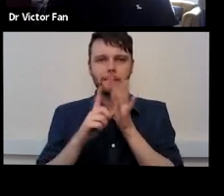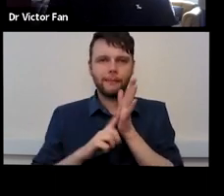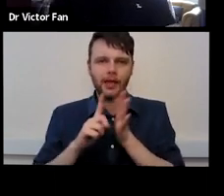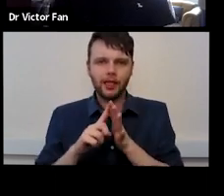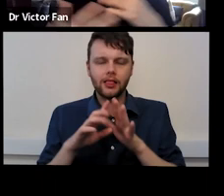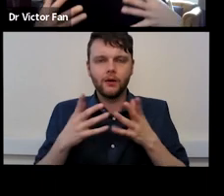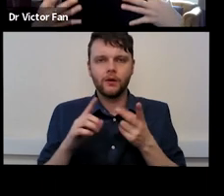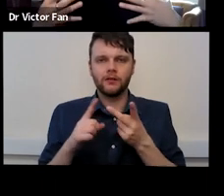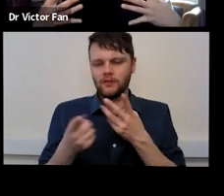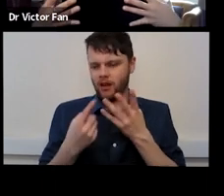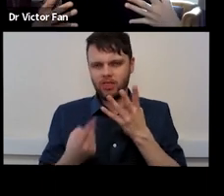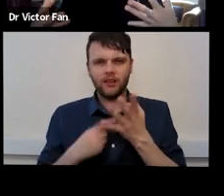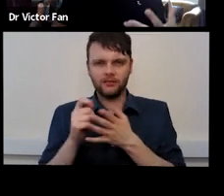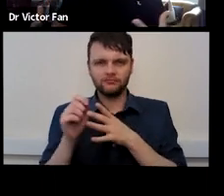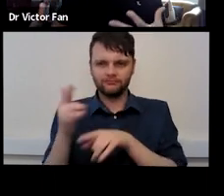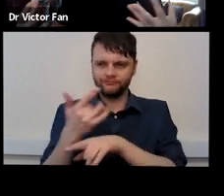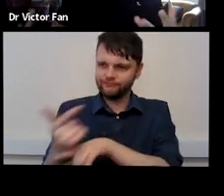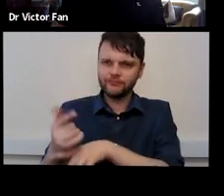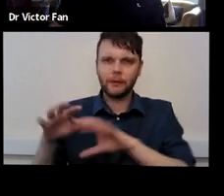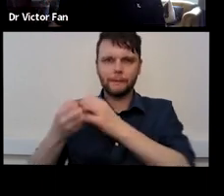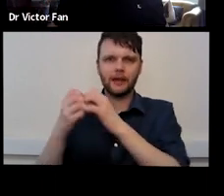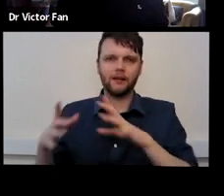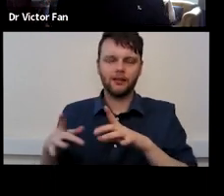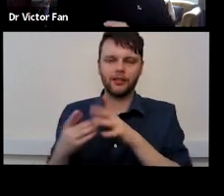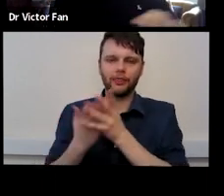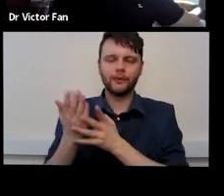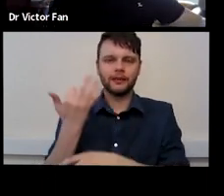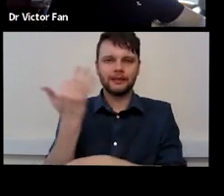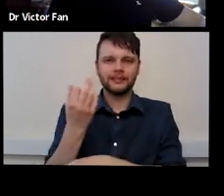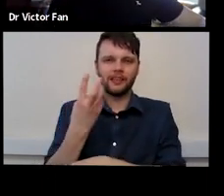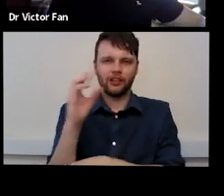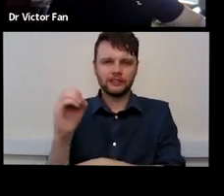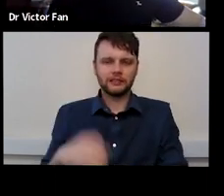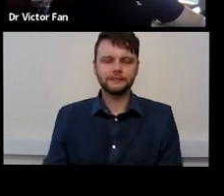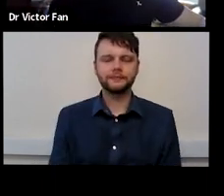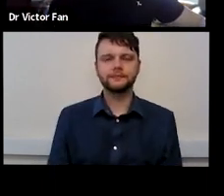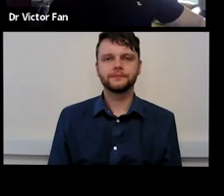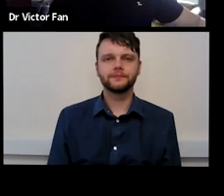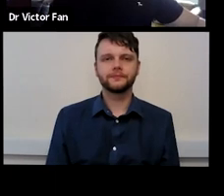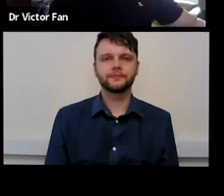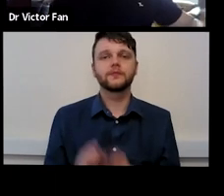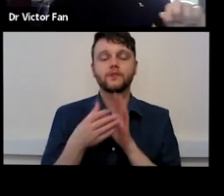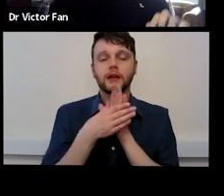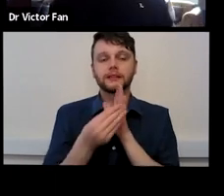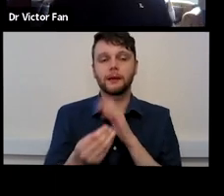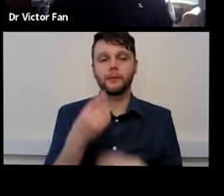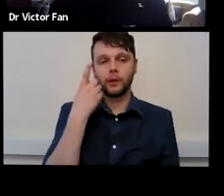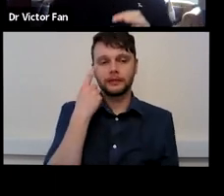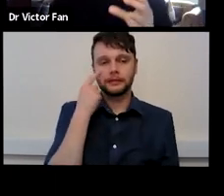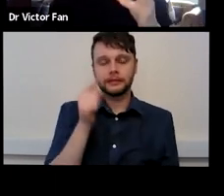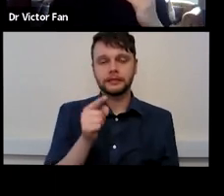and definitely other great American filmmakers in the 1930s. And so, for example, you can see